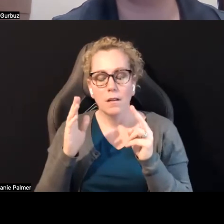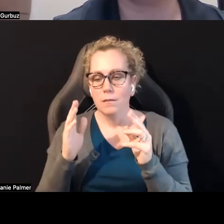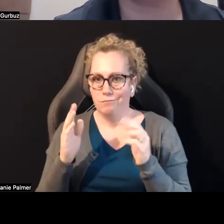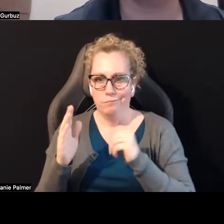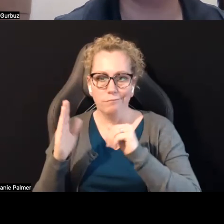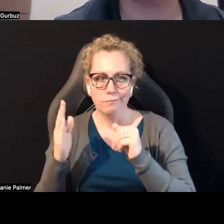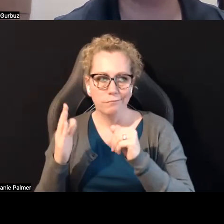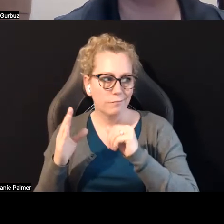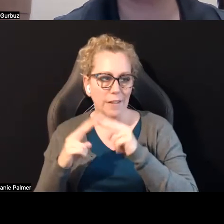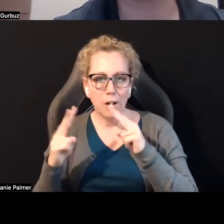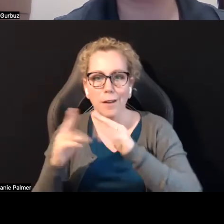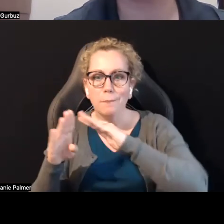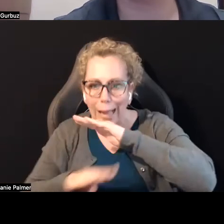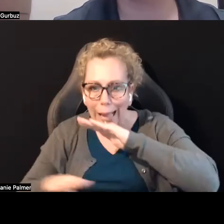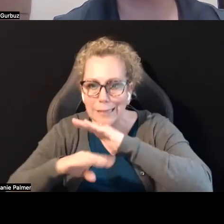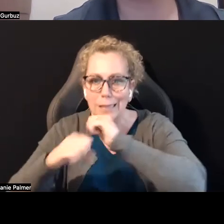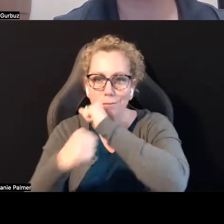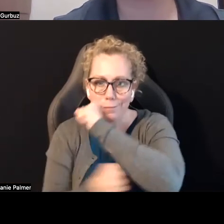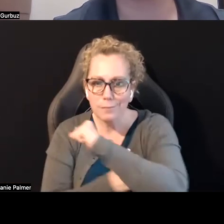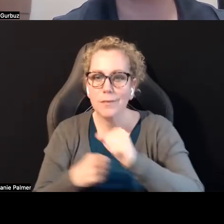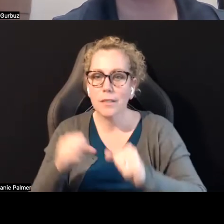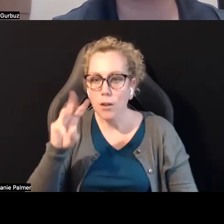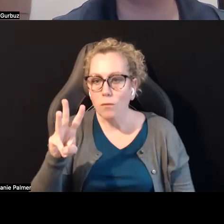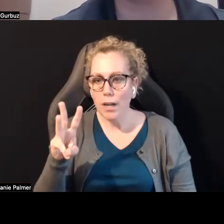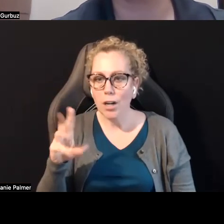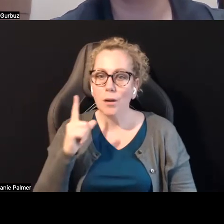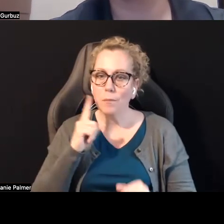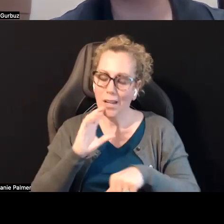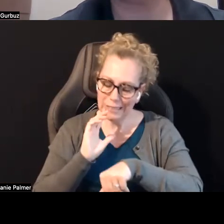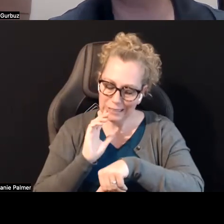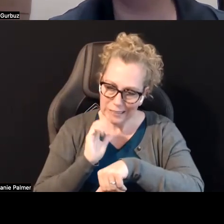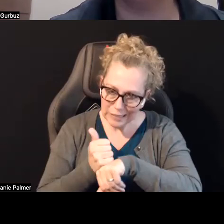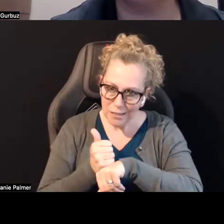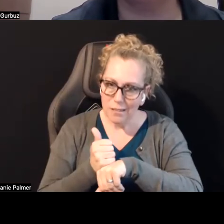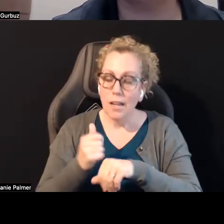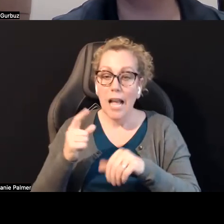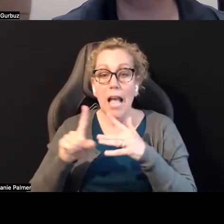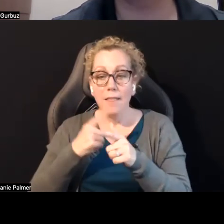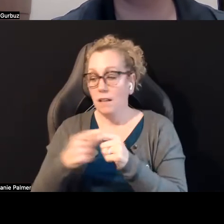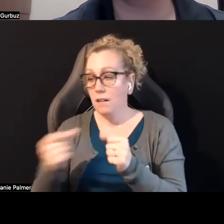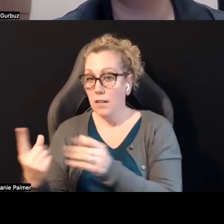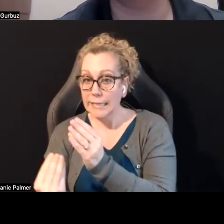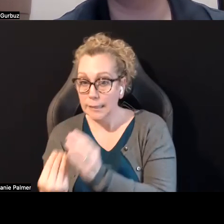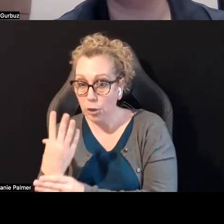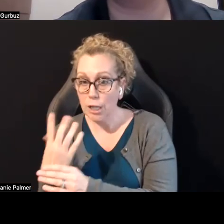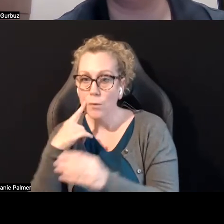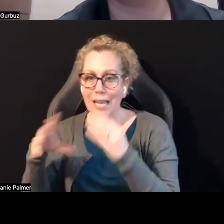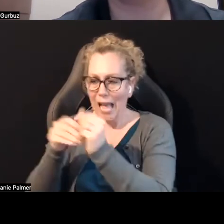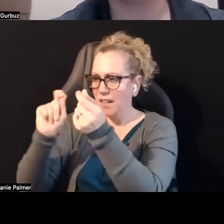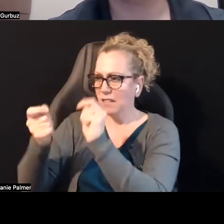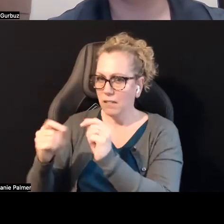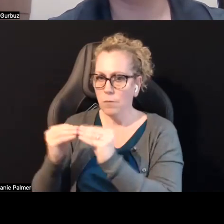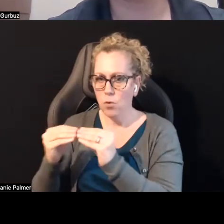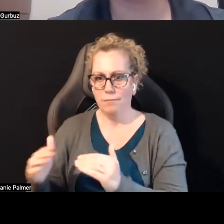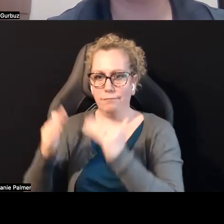we're able to accomplish this semester, but it's something that starting in the spring, we'll be able to build off of to make into a more meaningful